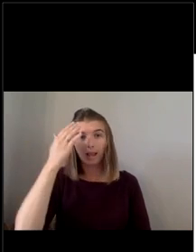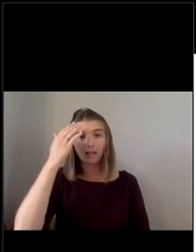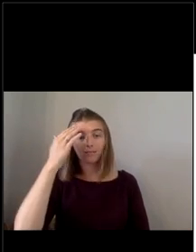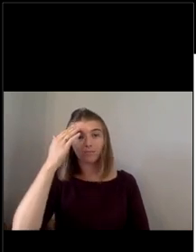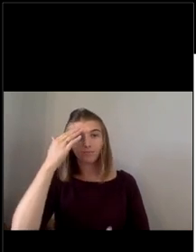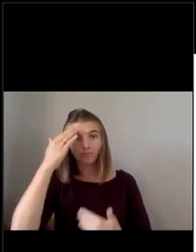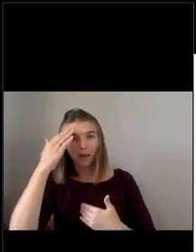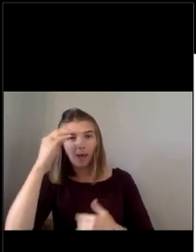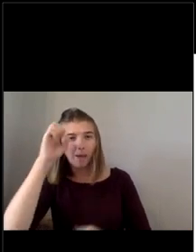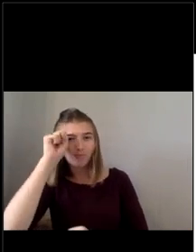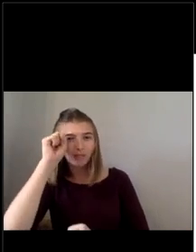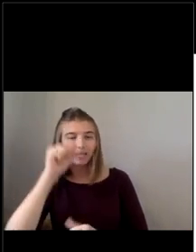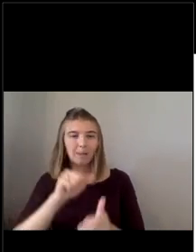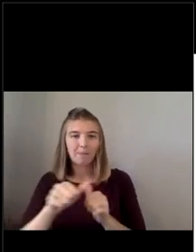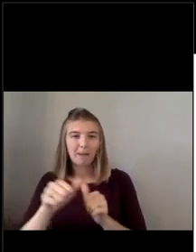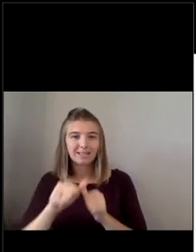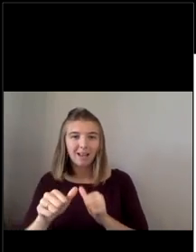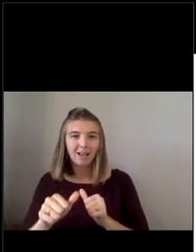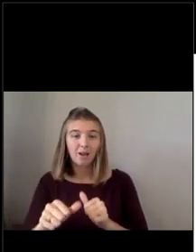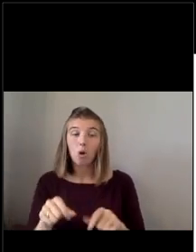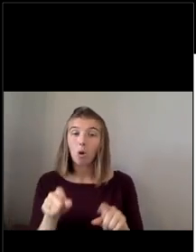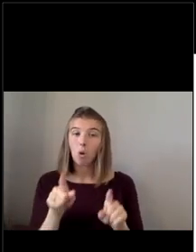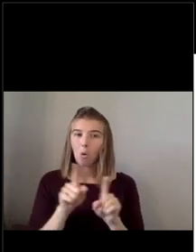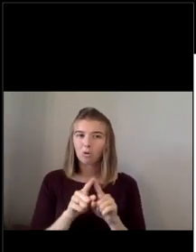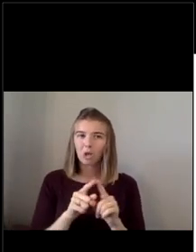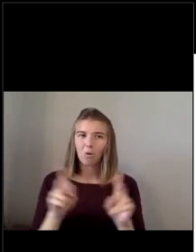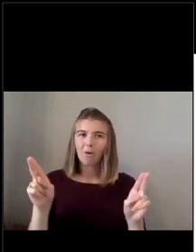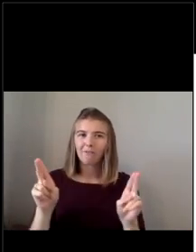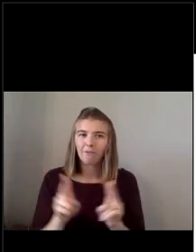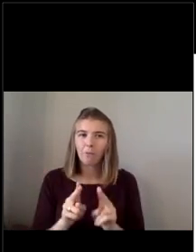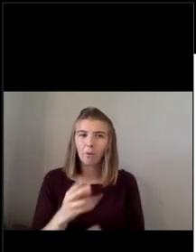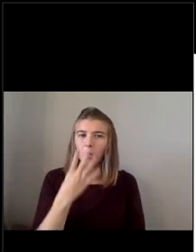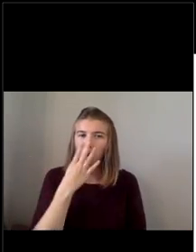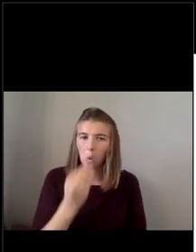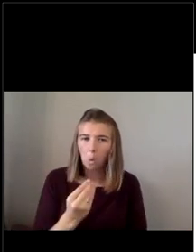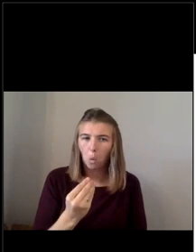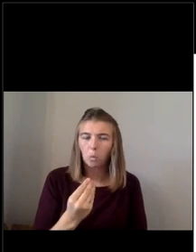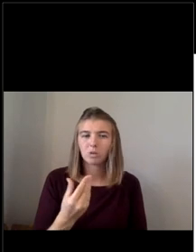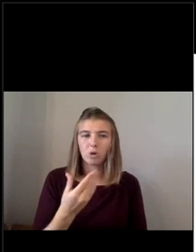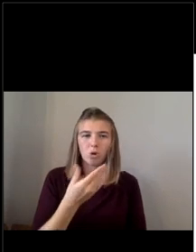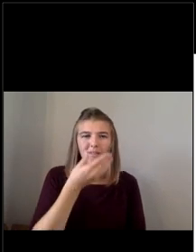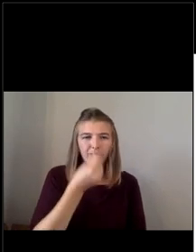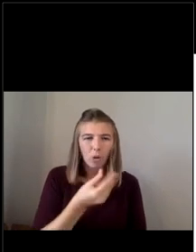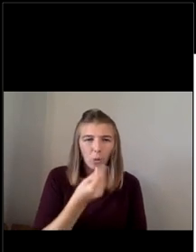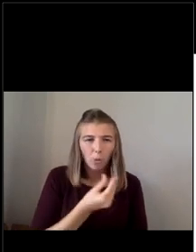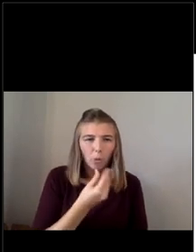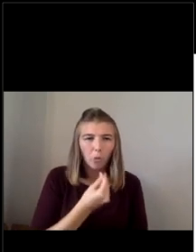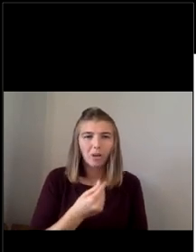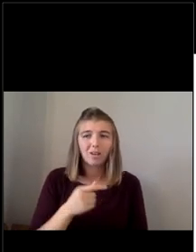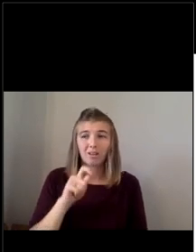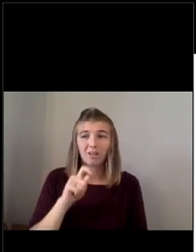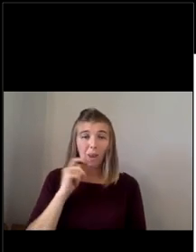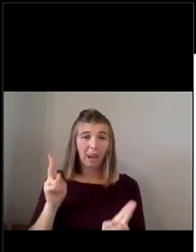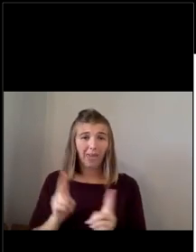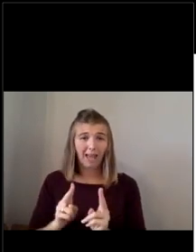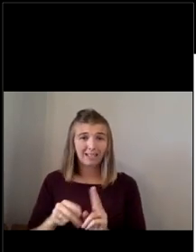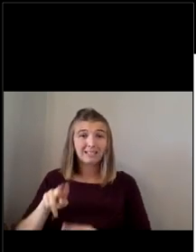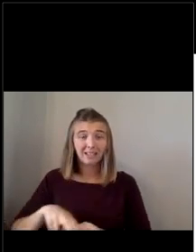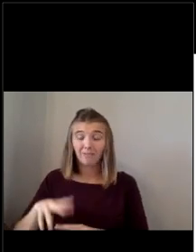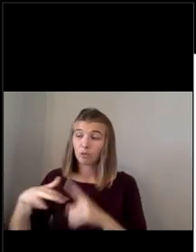is counterintuitive given that they are actually hanging out with more people. Well, at least this held before COVID arrived, obviously.